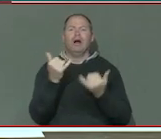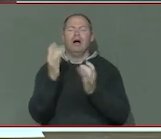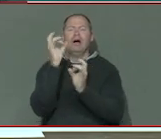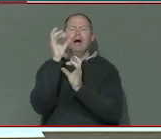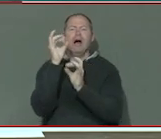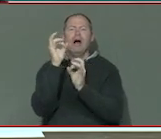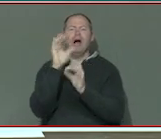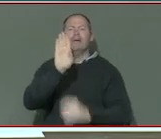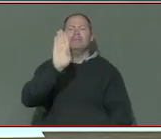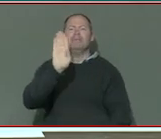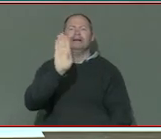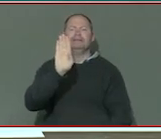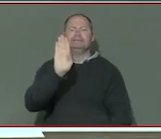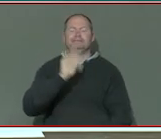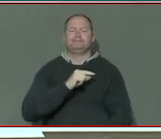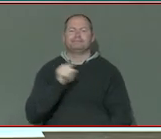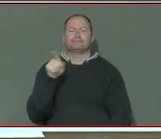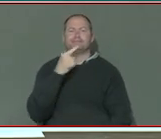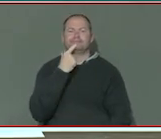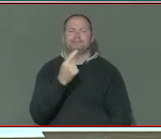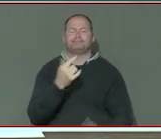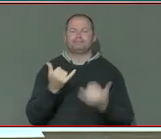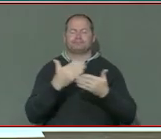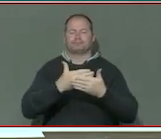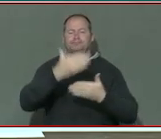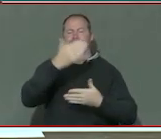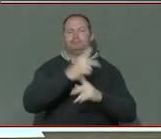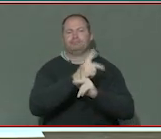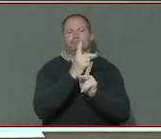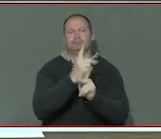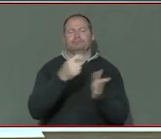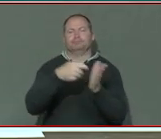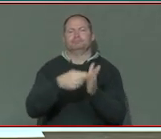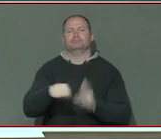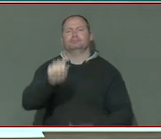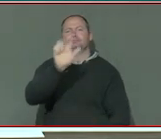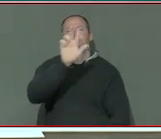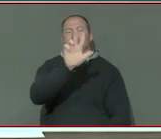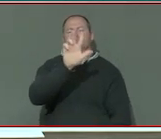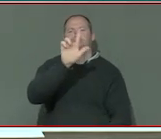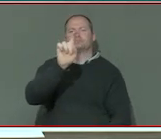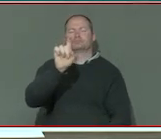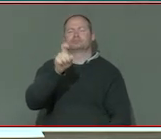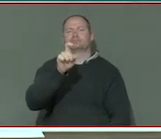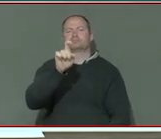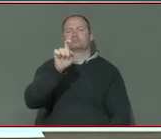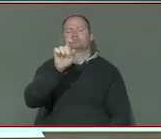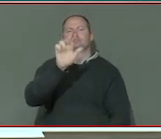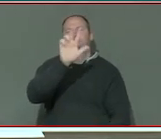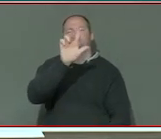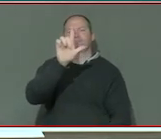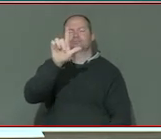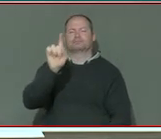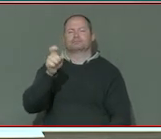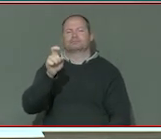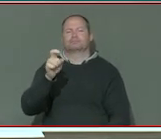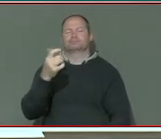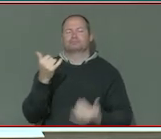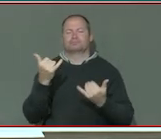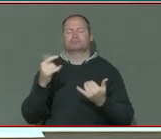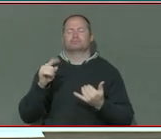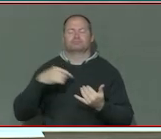B. They say an invoice for goods bought for 87,500 was not recorded by